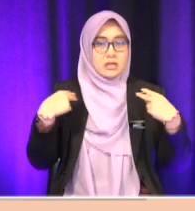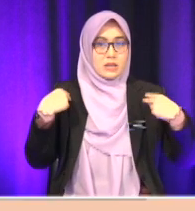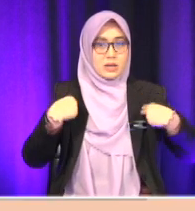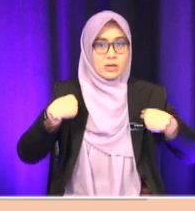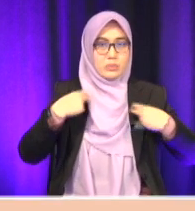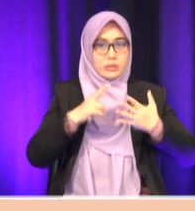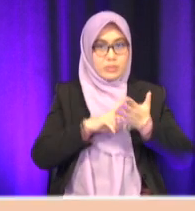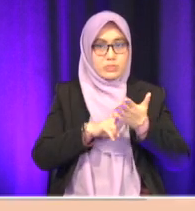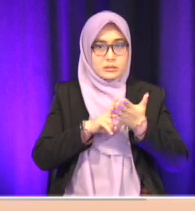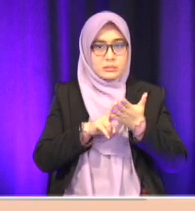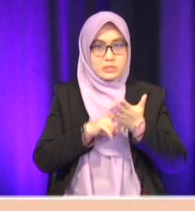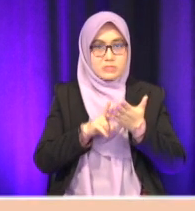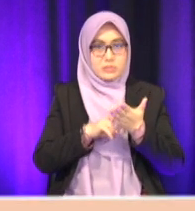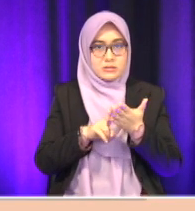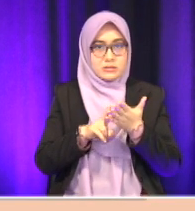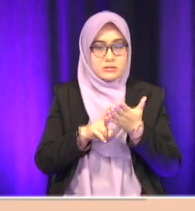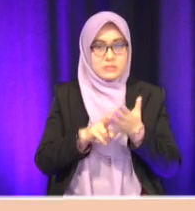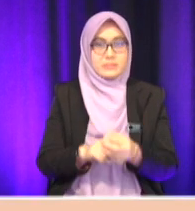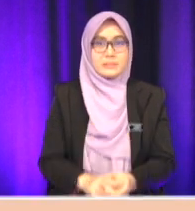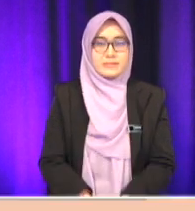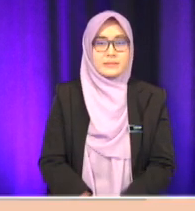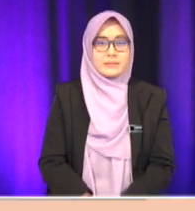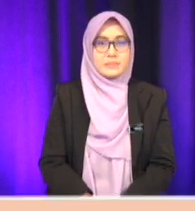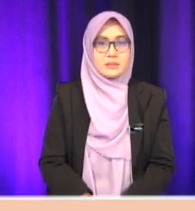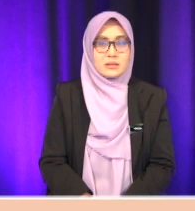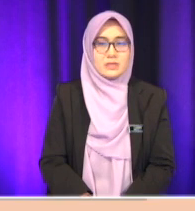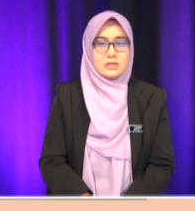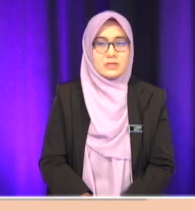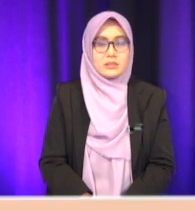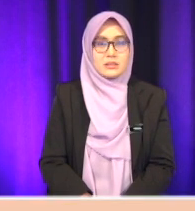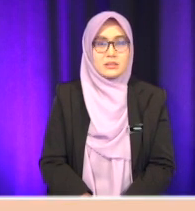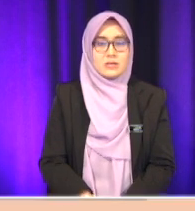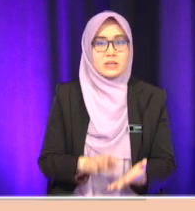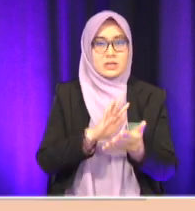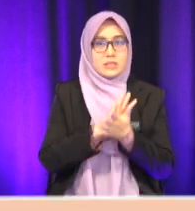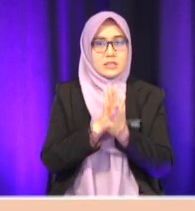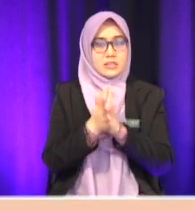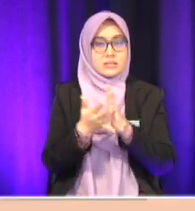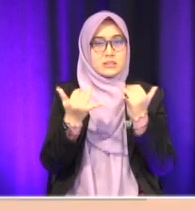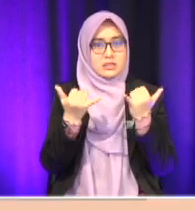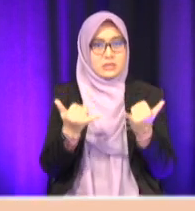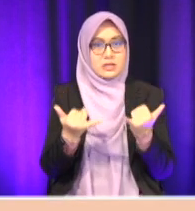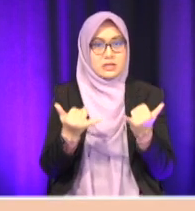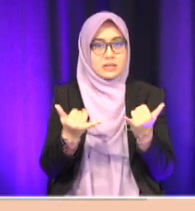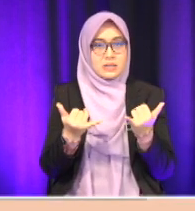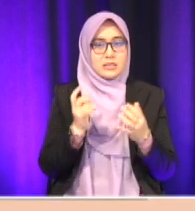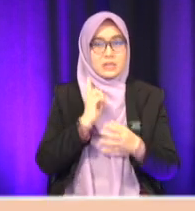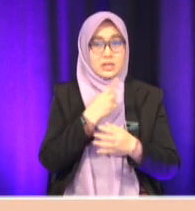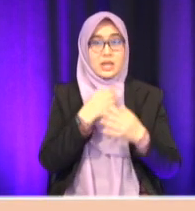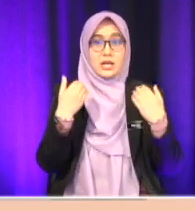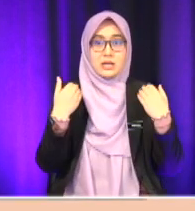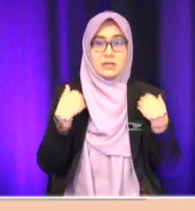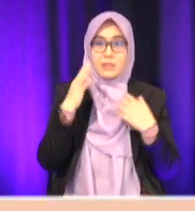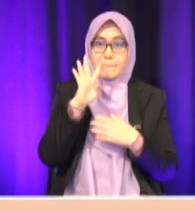problems, yet there is no evidence to support this. So we have 4 blanks here. So